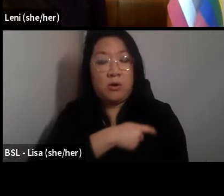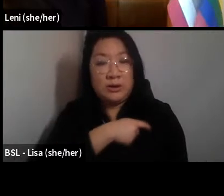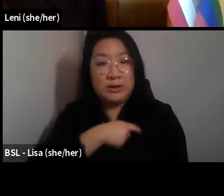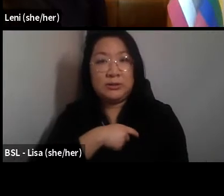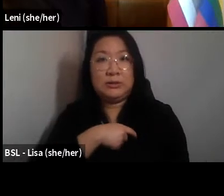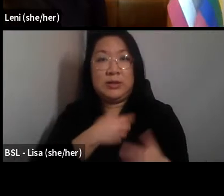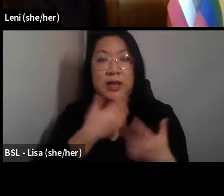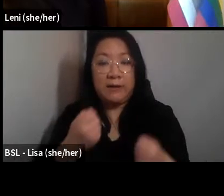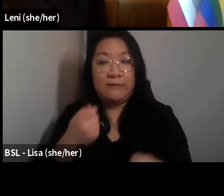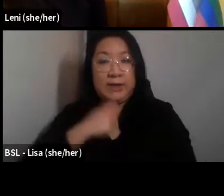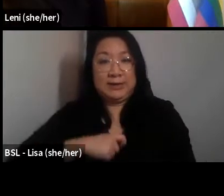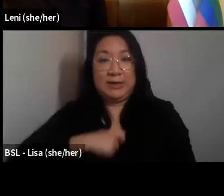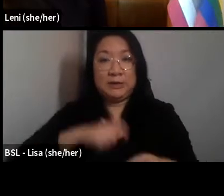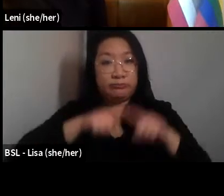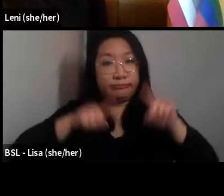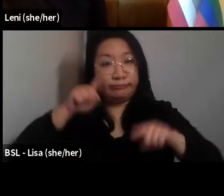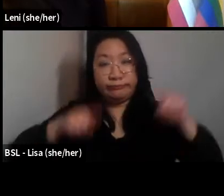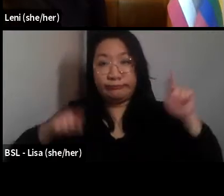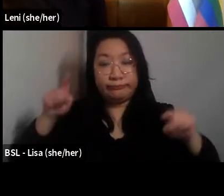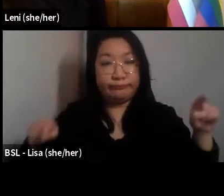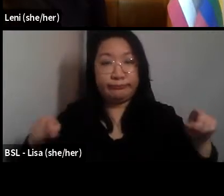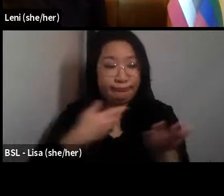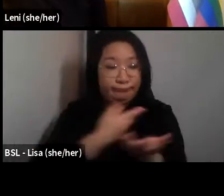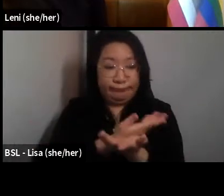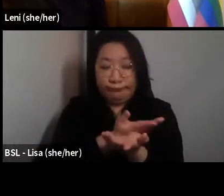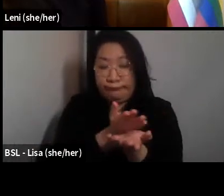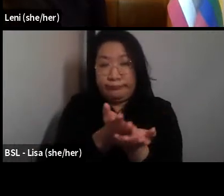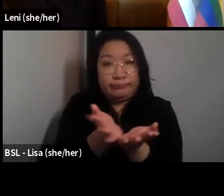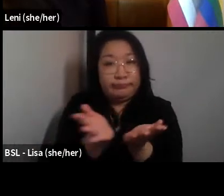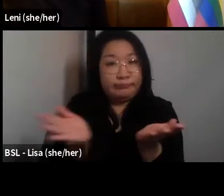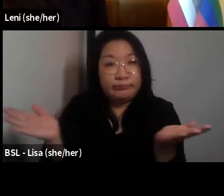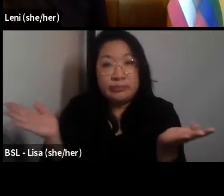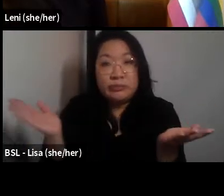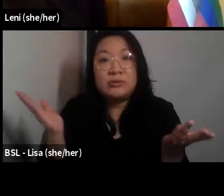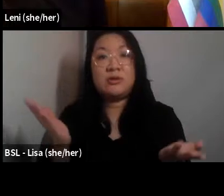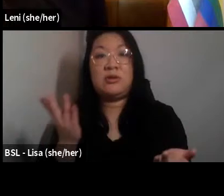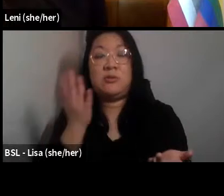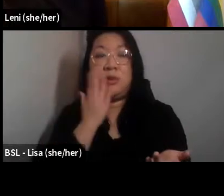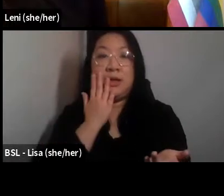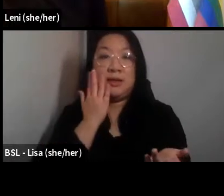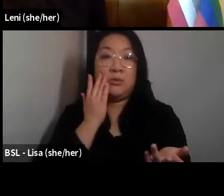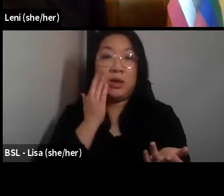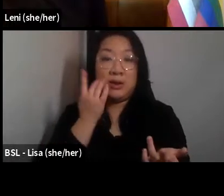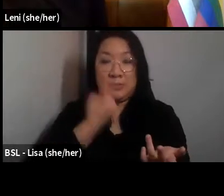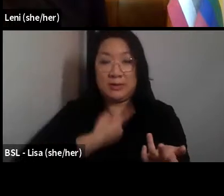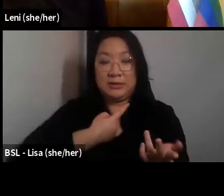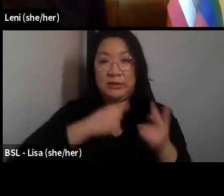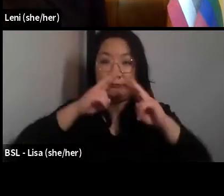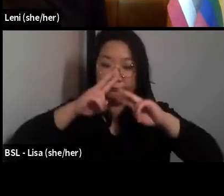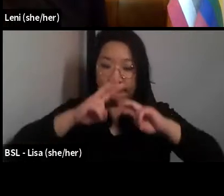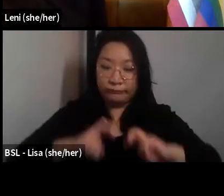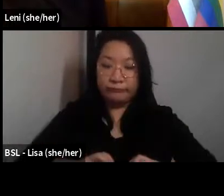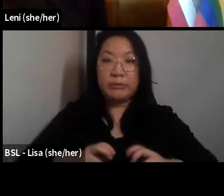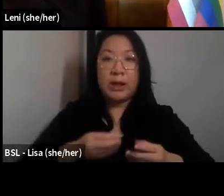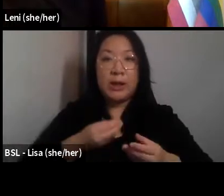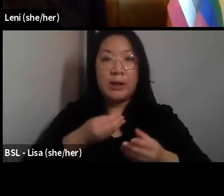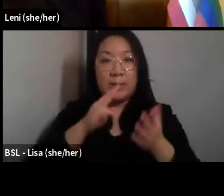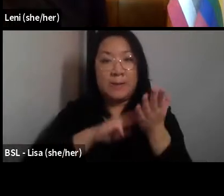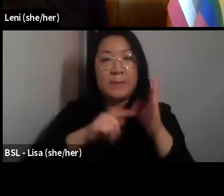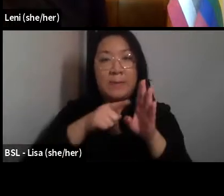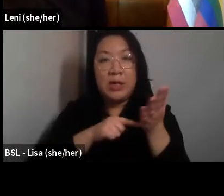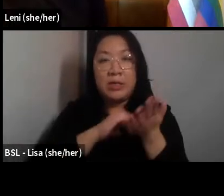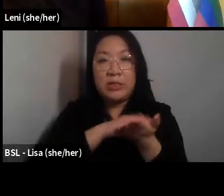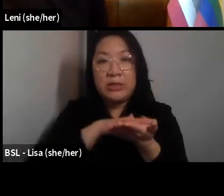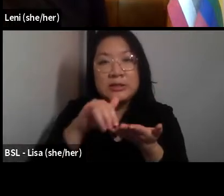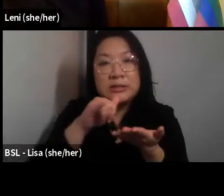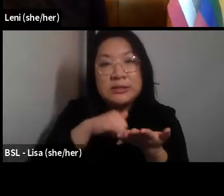humankind than we have been. And when I look into those myths and legends, I see a lot of symbolism and a lot